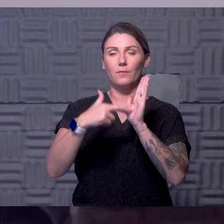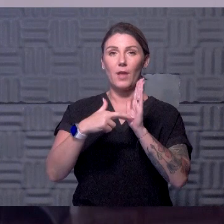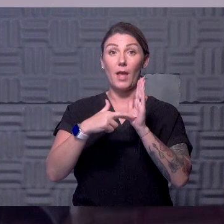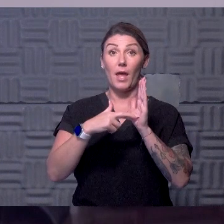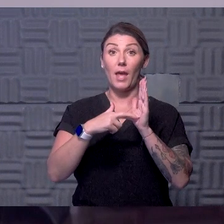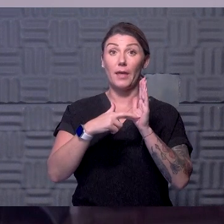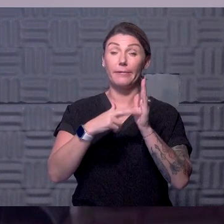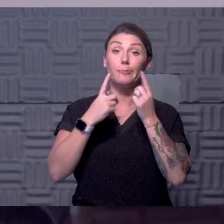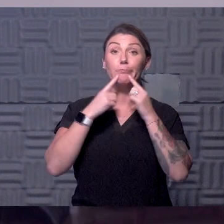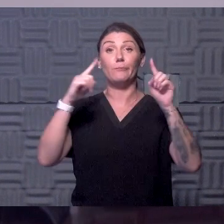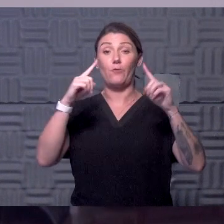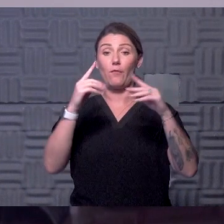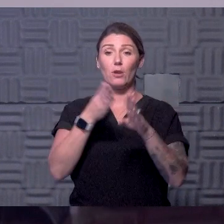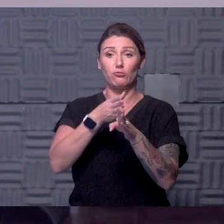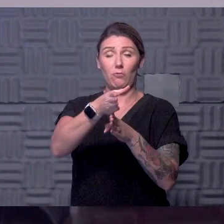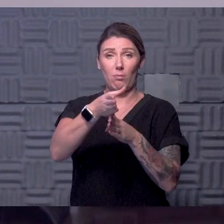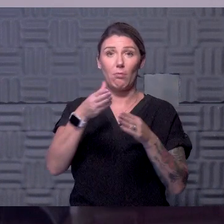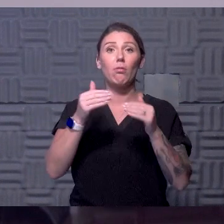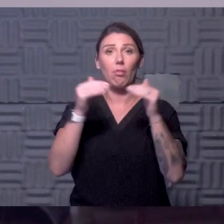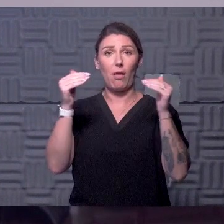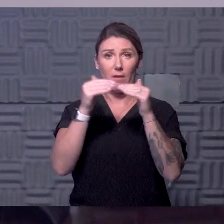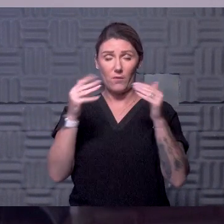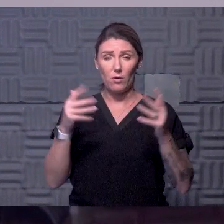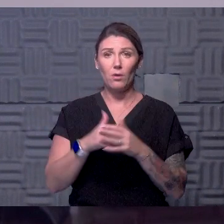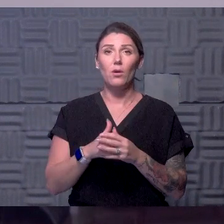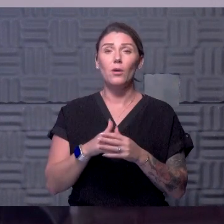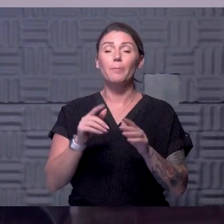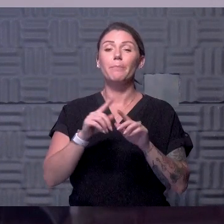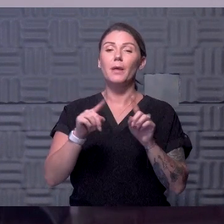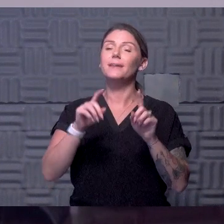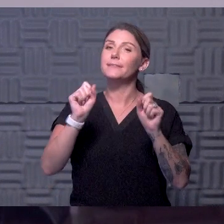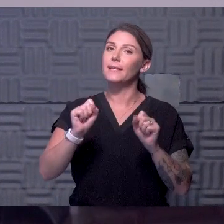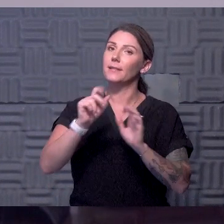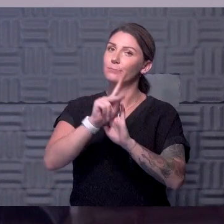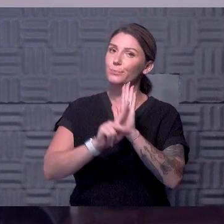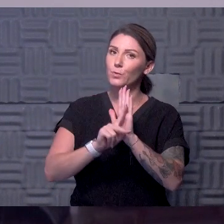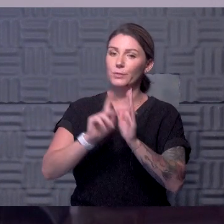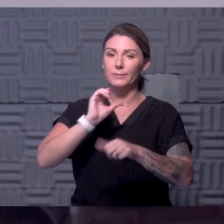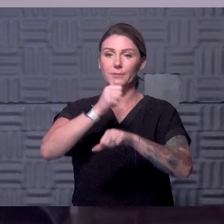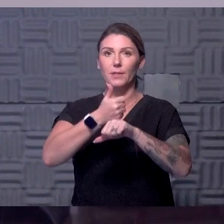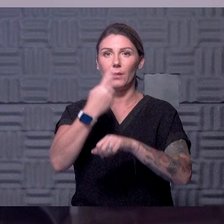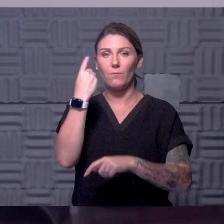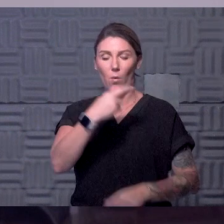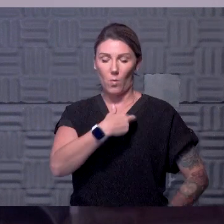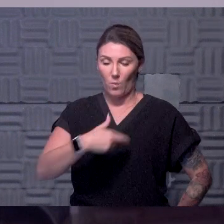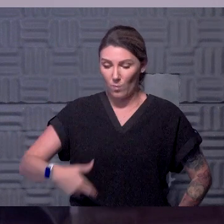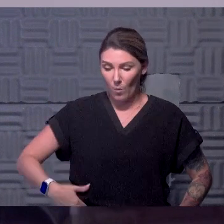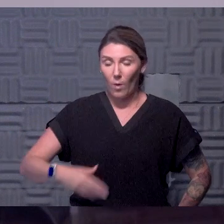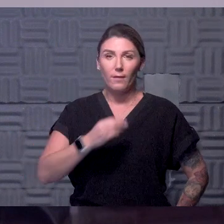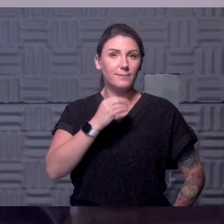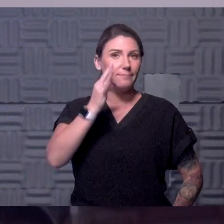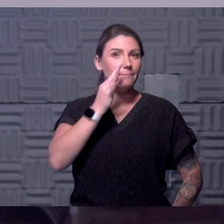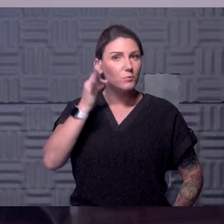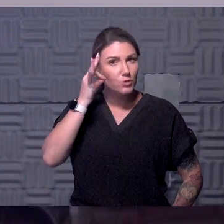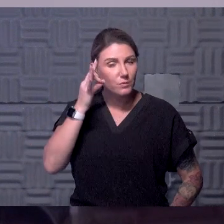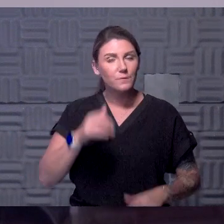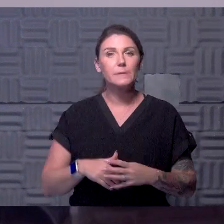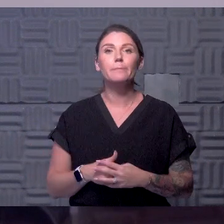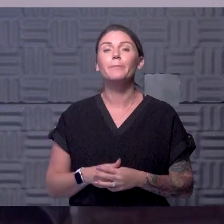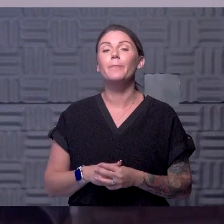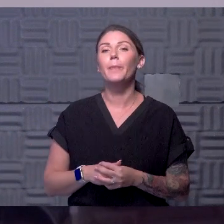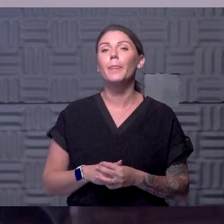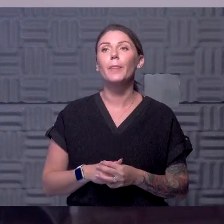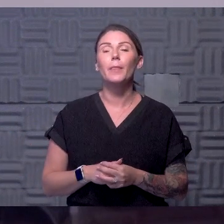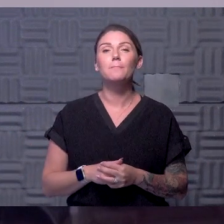well as the ability to test. So yes, we have protocols in place for the Royals and the Chiefs, and